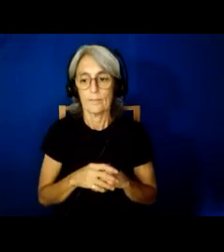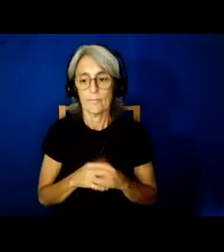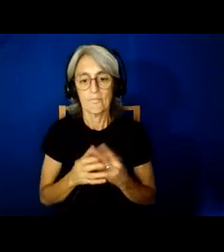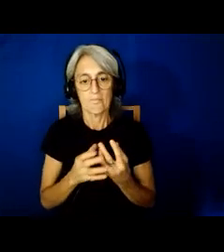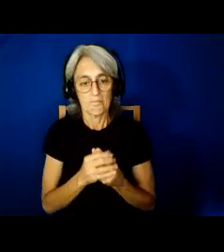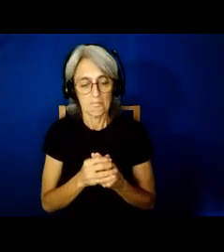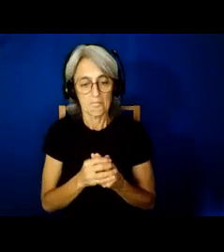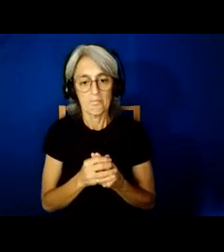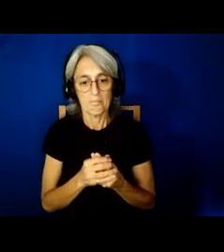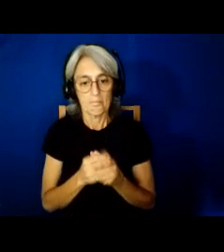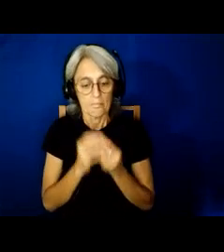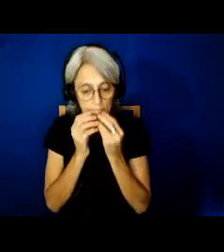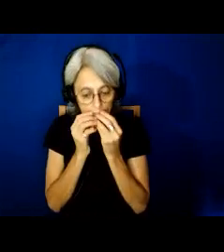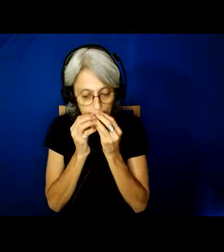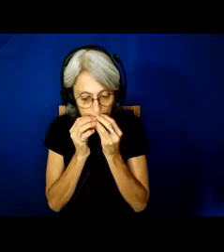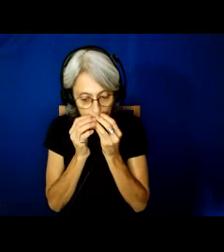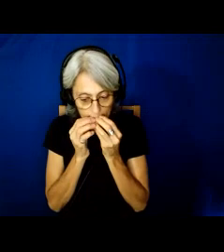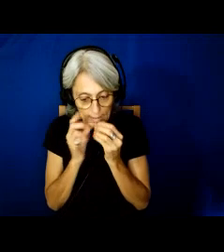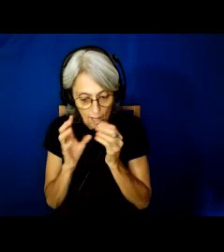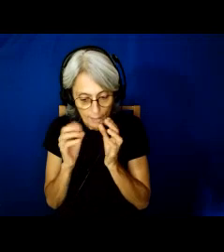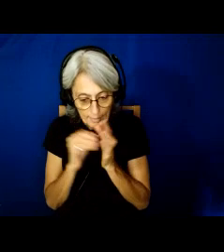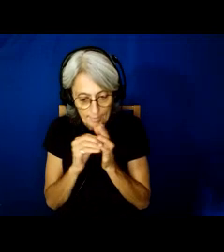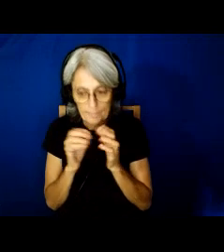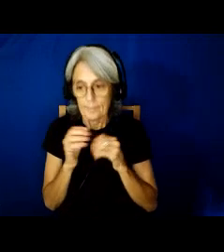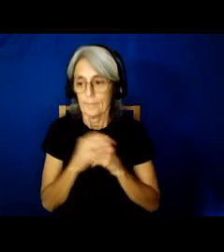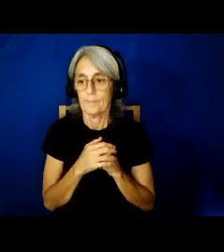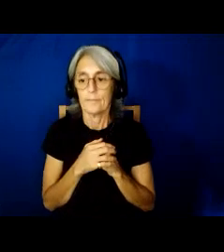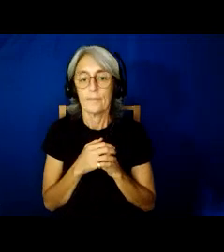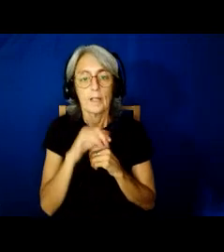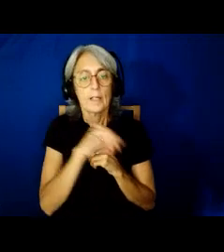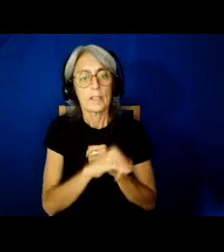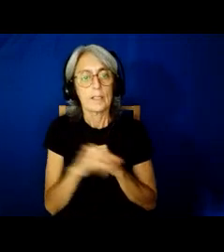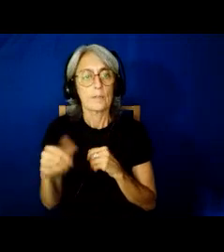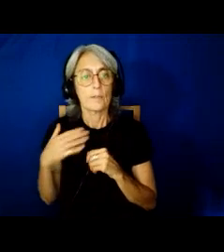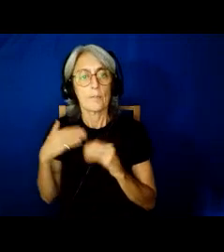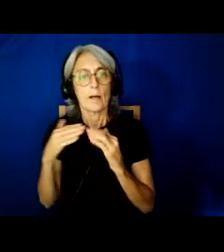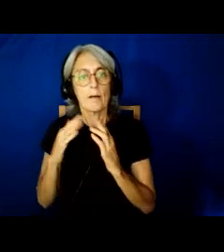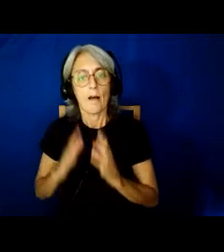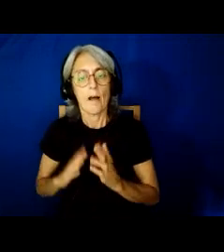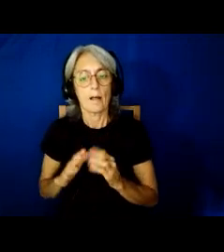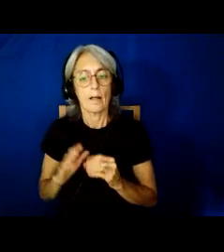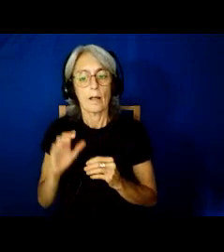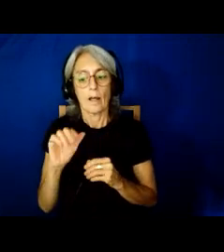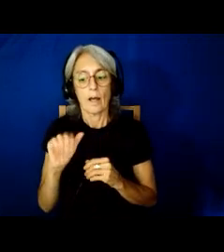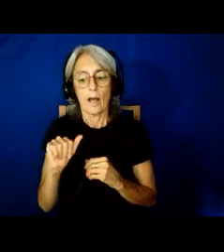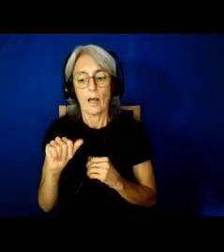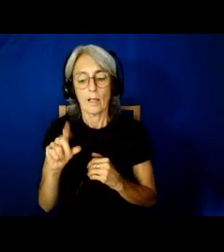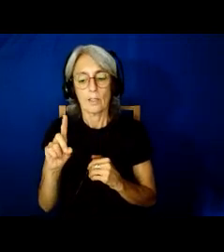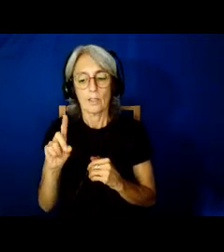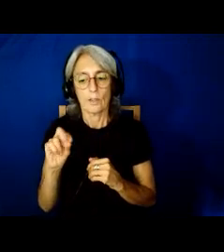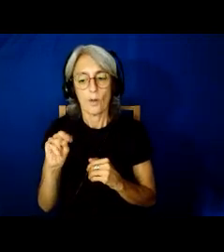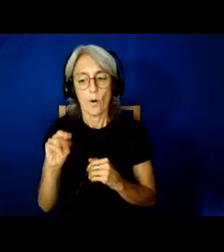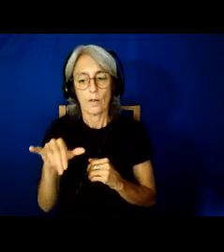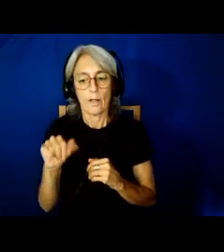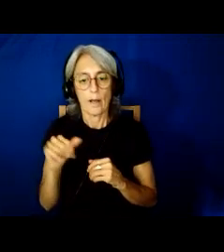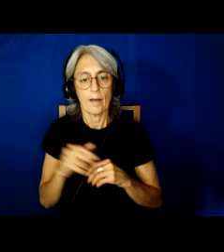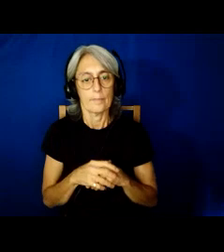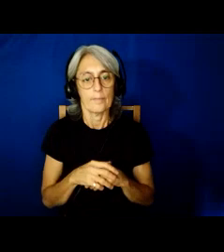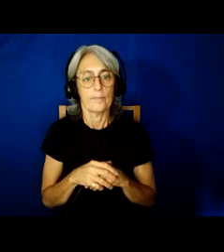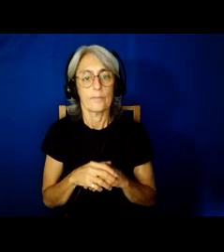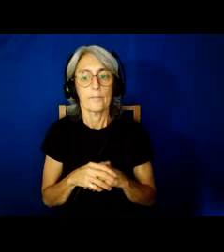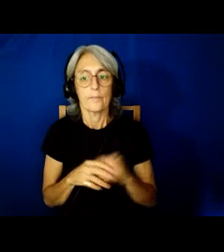you have put into this document. Similar to my colleague Adonia, I loved the way you called